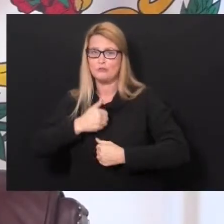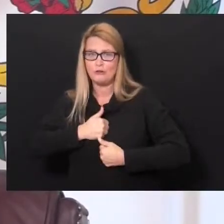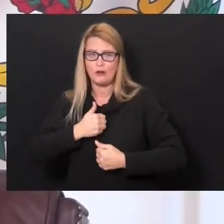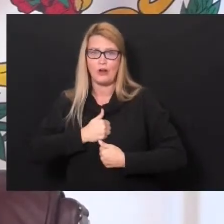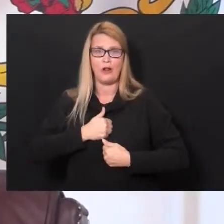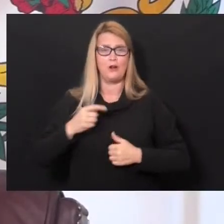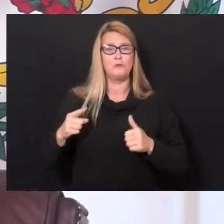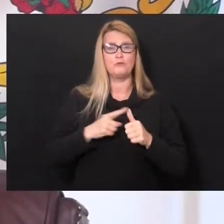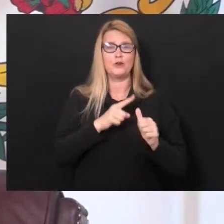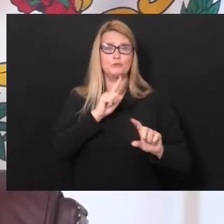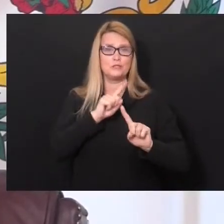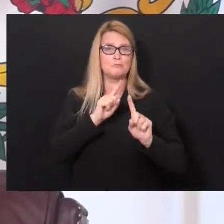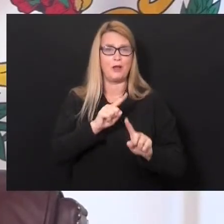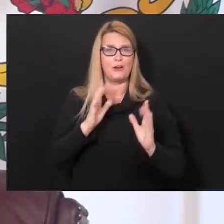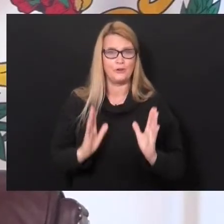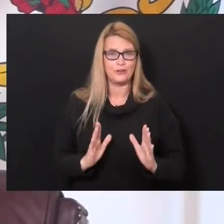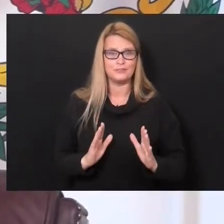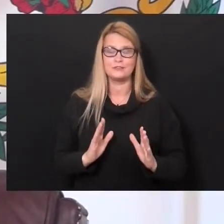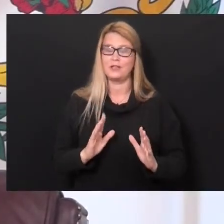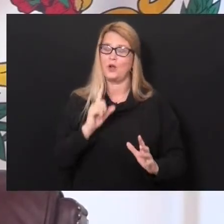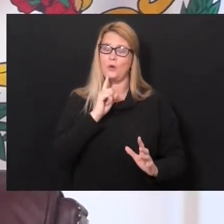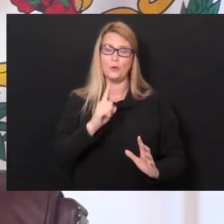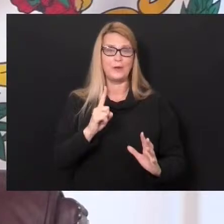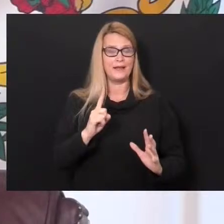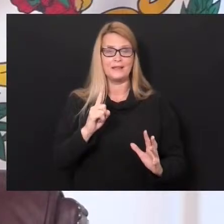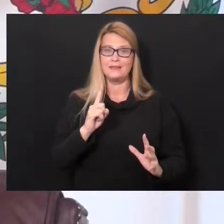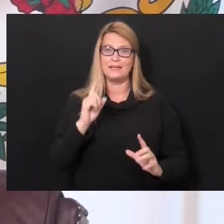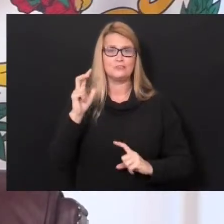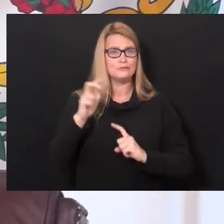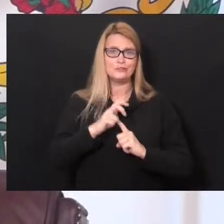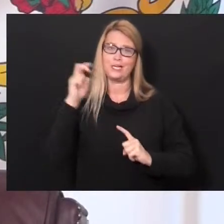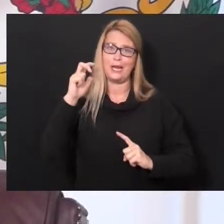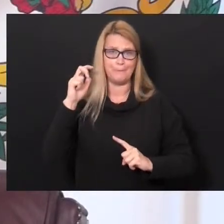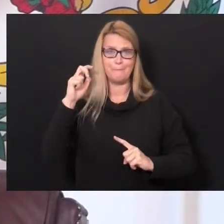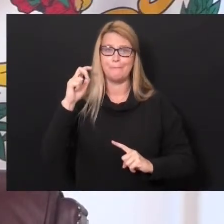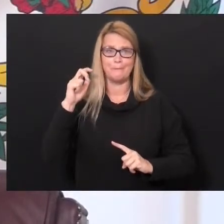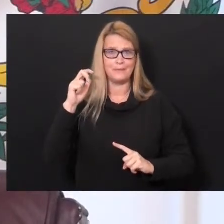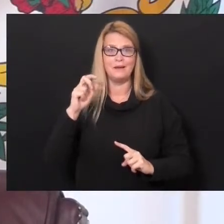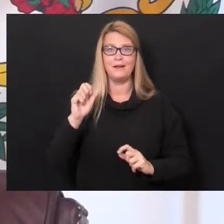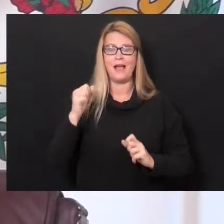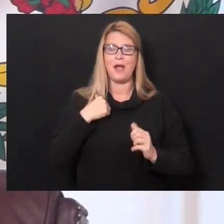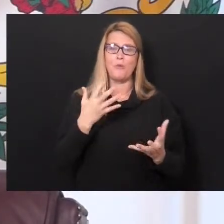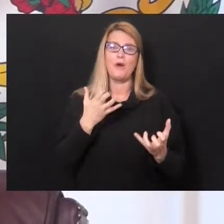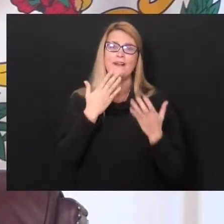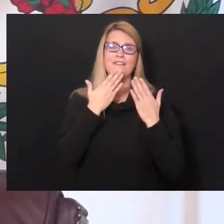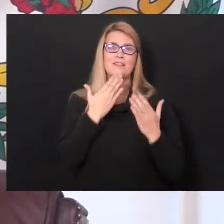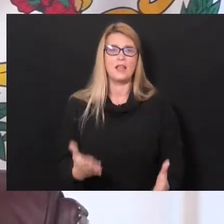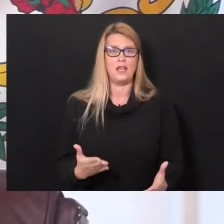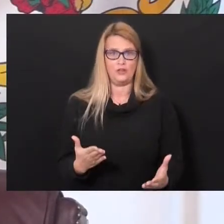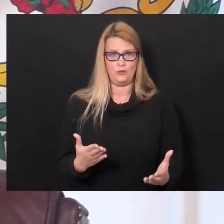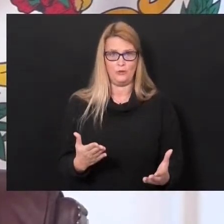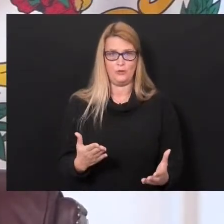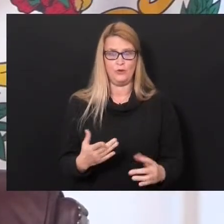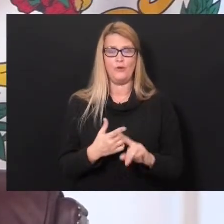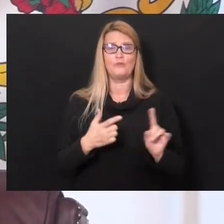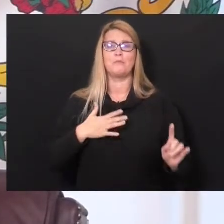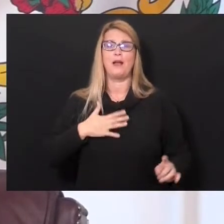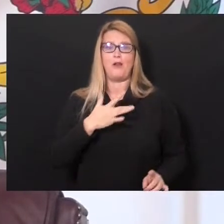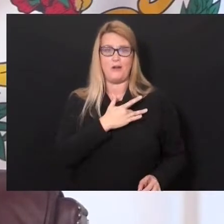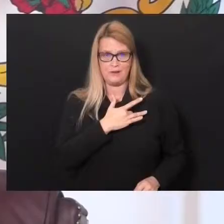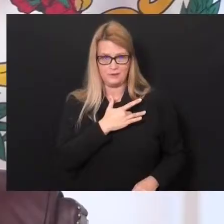Our first responders, unbelievable. And again, I just thank all of them from the very, very bottom of my